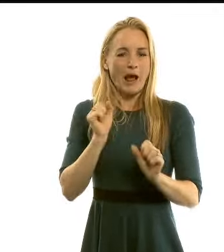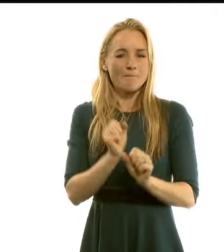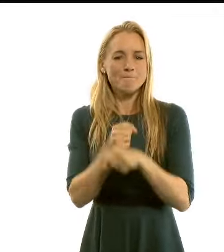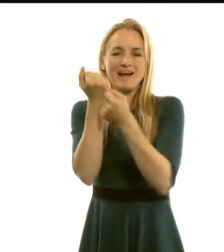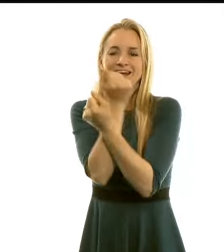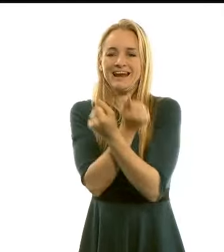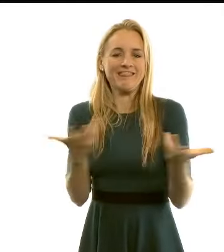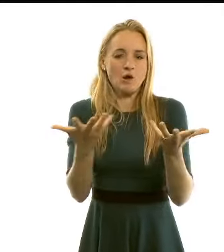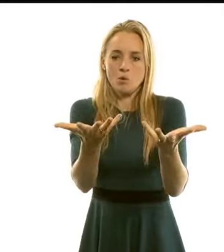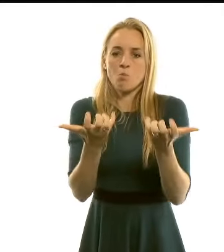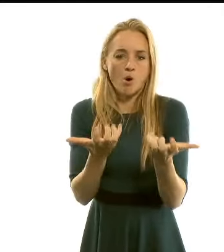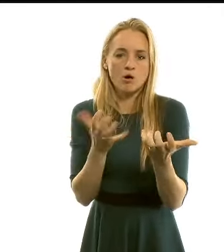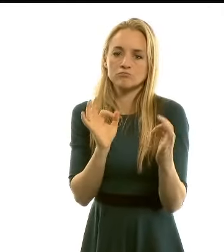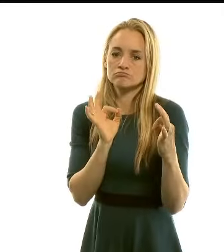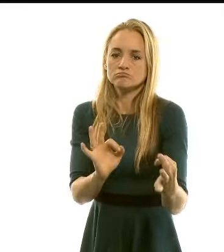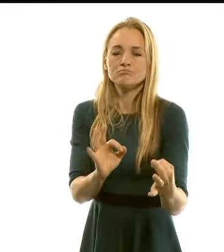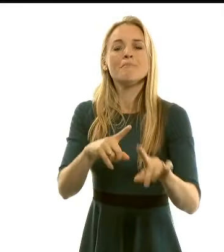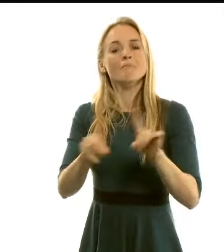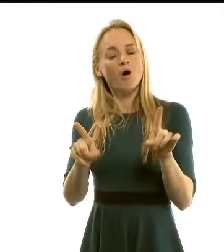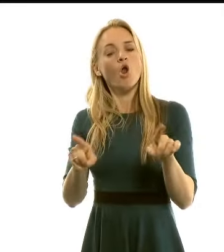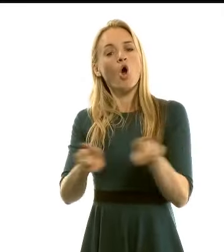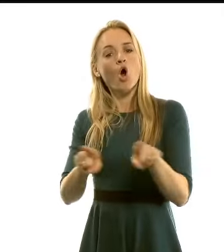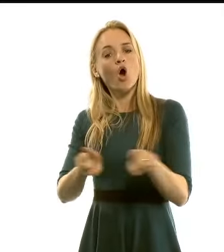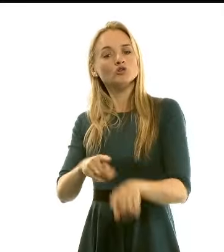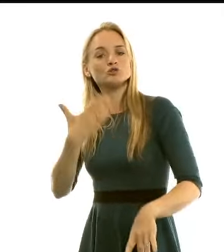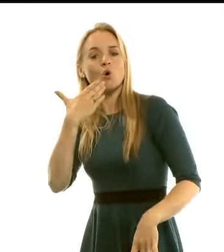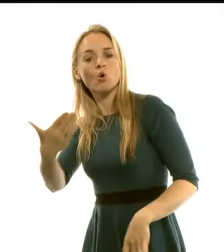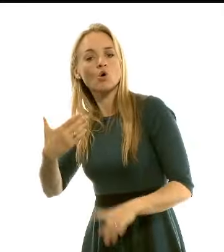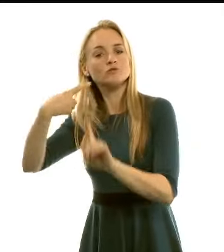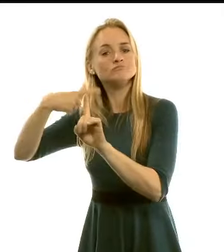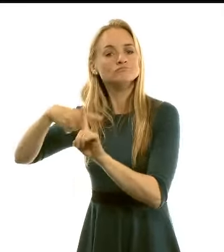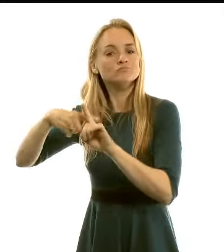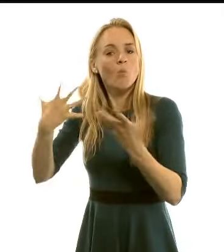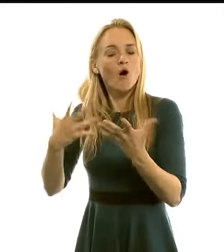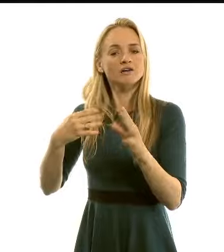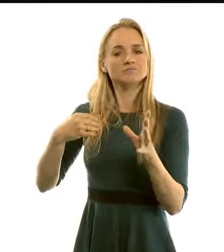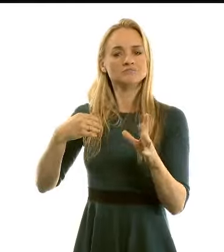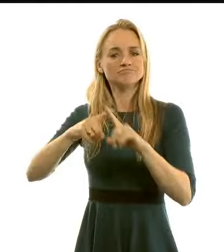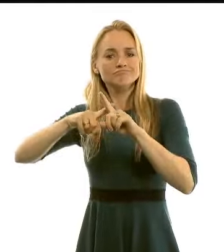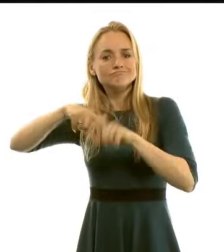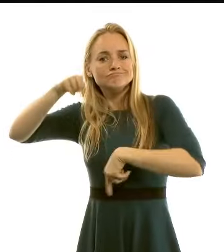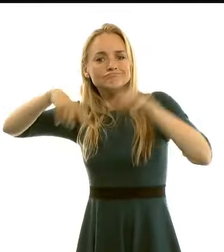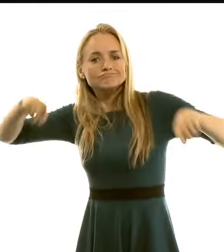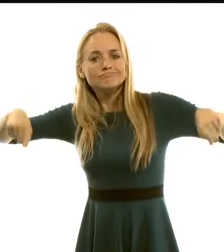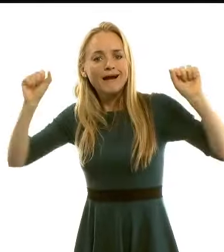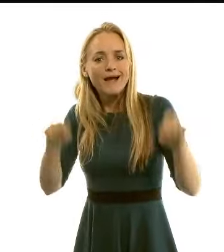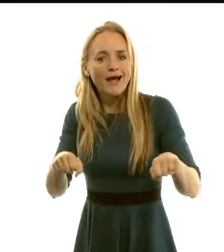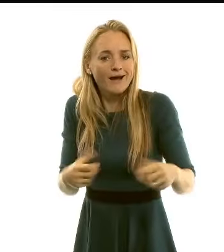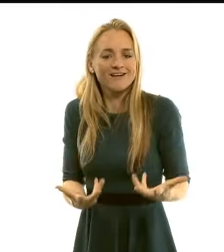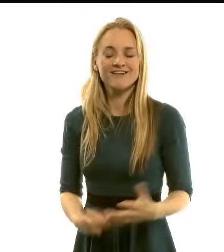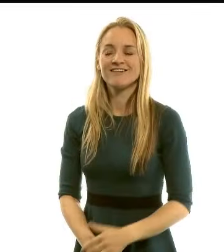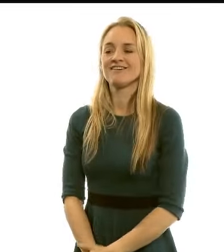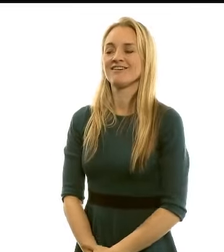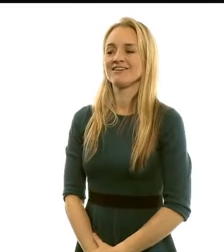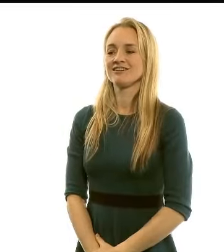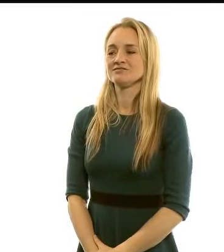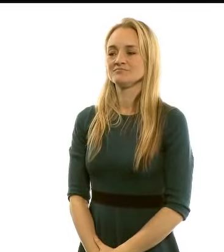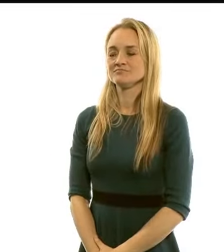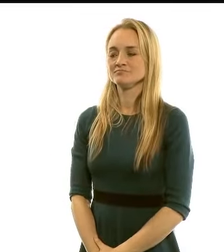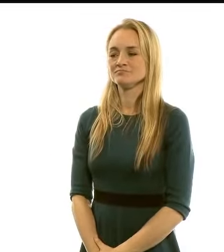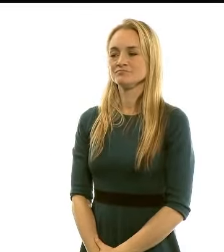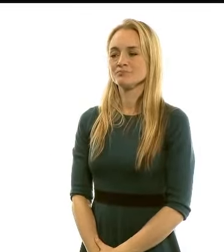of the brick also means versatility, and that's especially true for any new elements we might create. That's when we